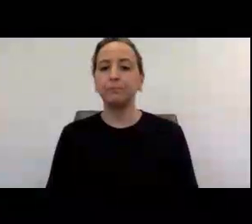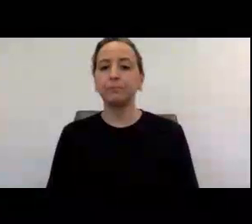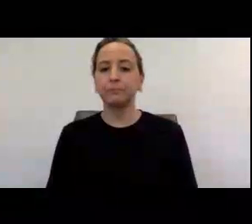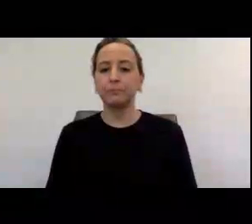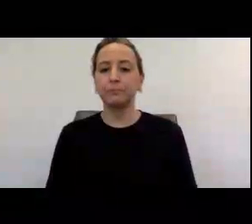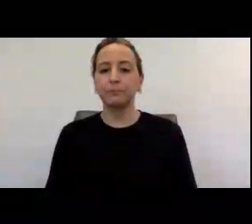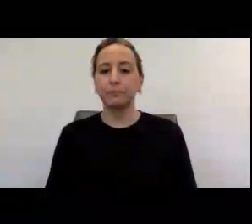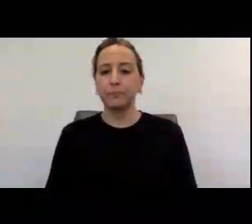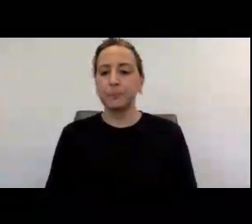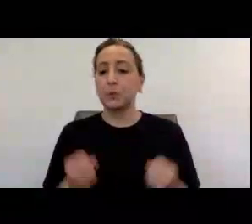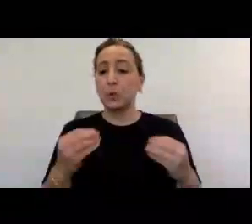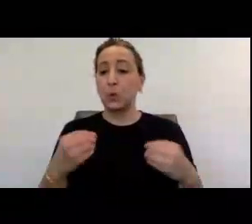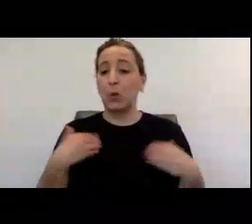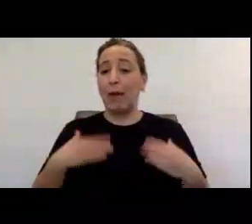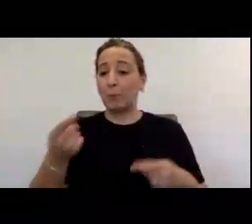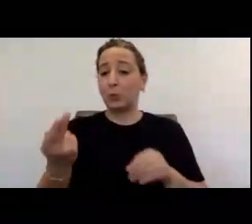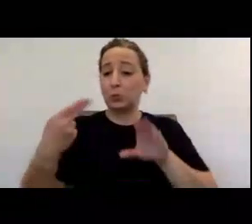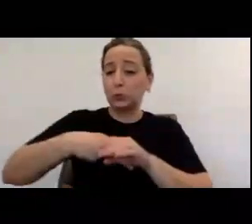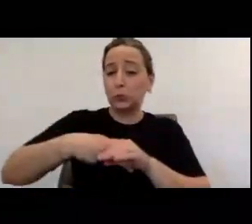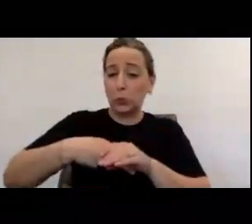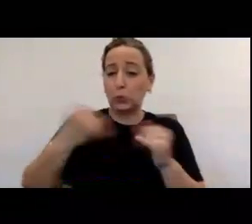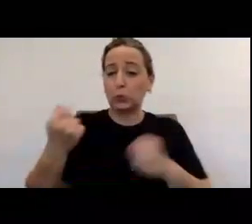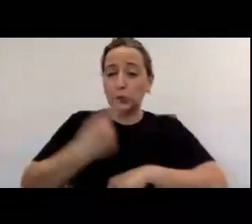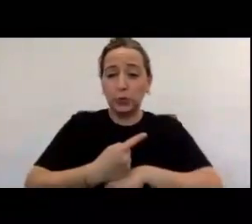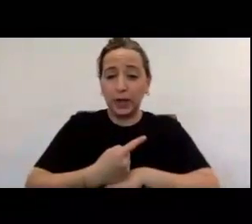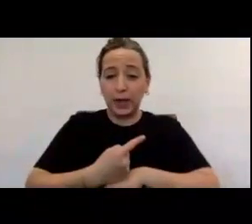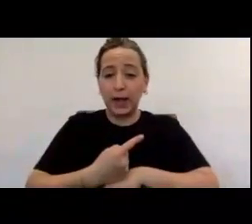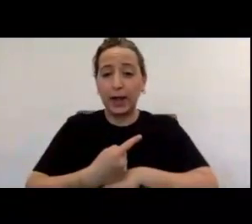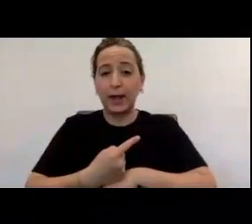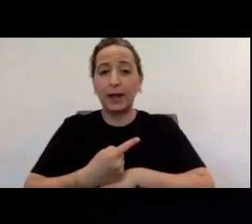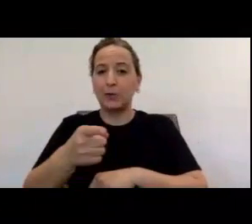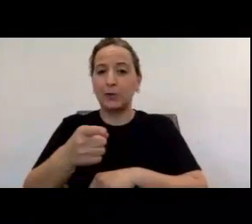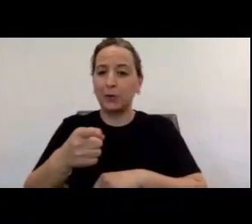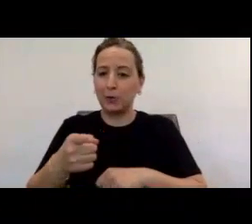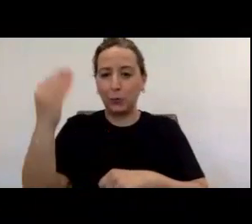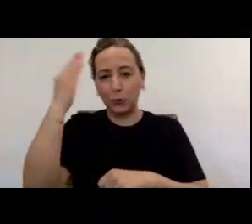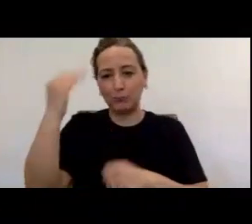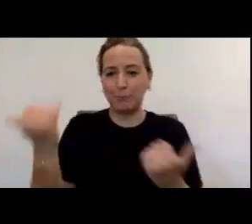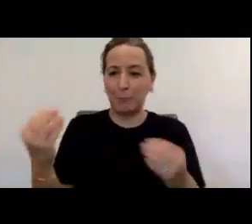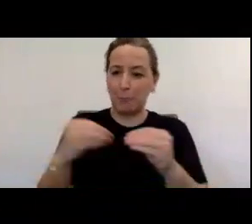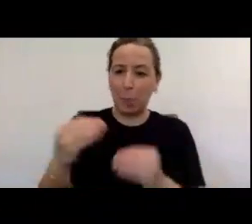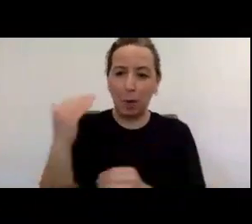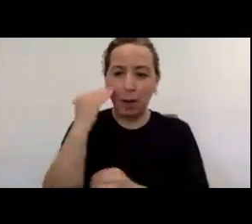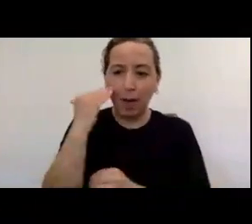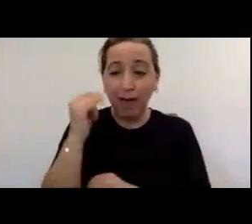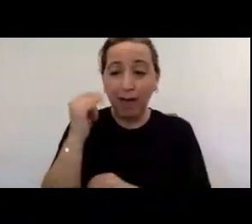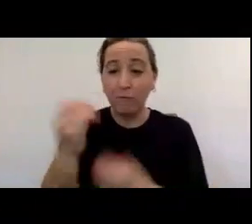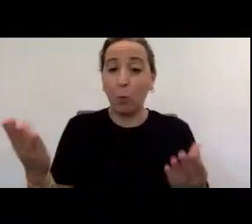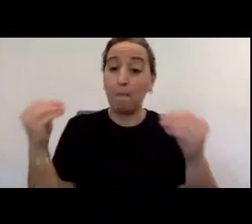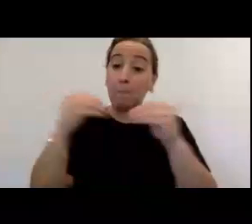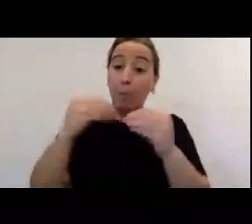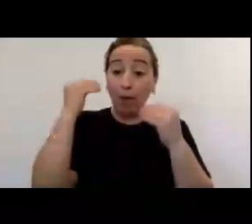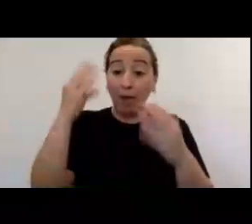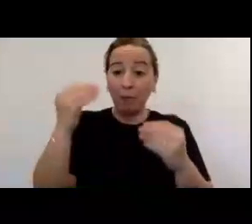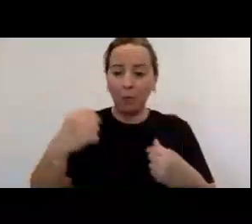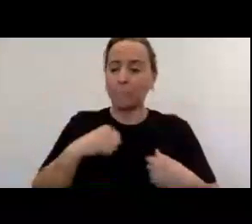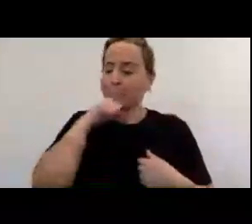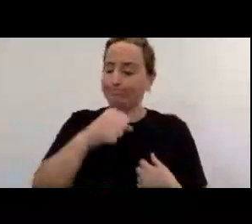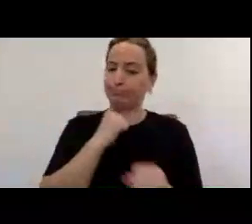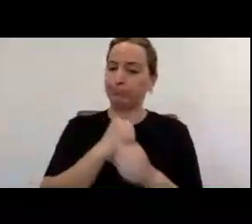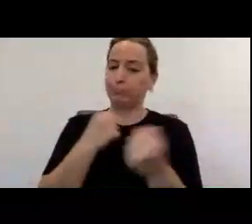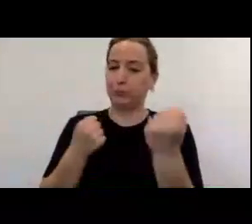We're so glad that you joined us today and that you're bulking up on your fair housing knowledge. But if you want further information, we would love to support you with that as